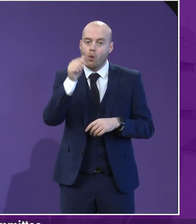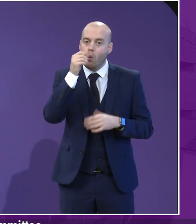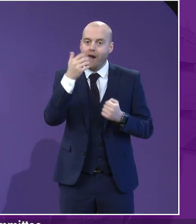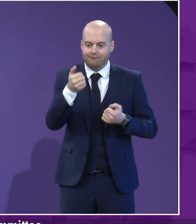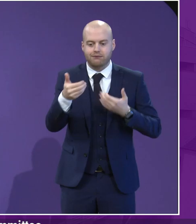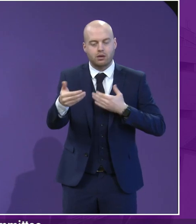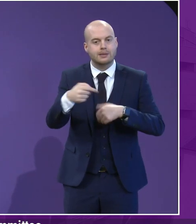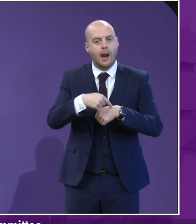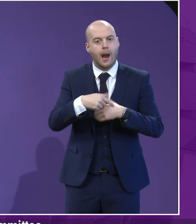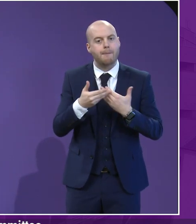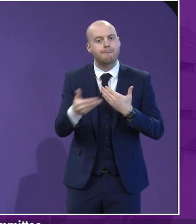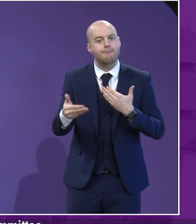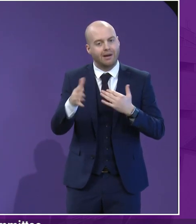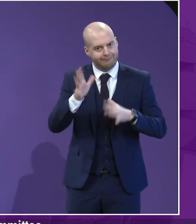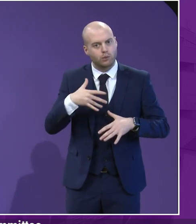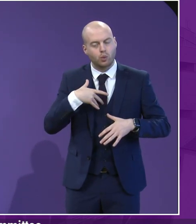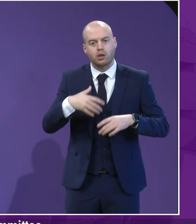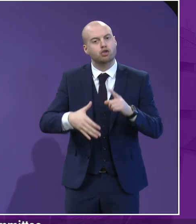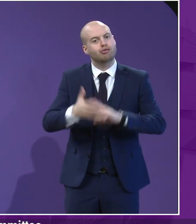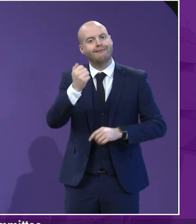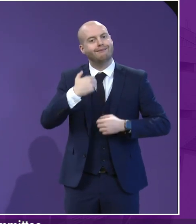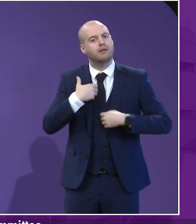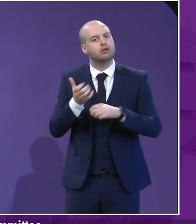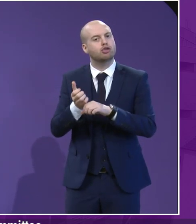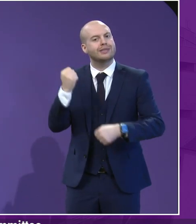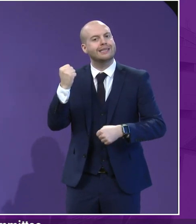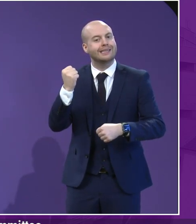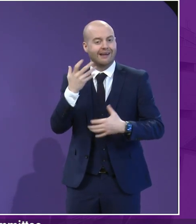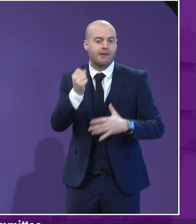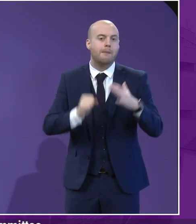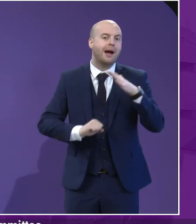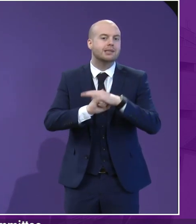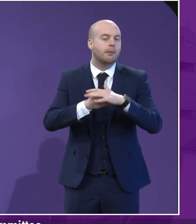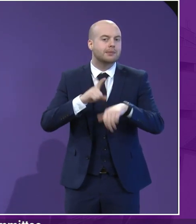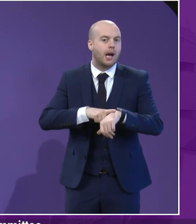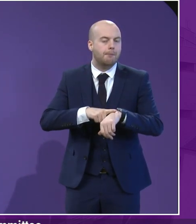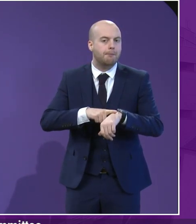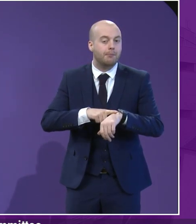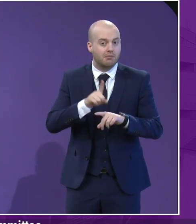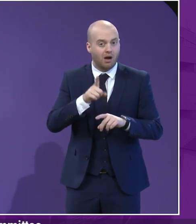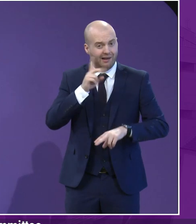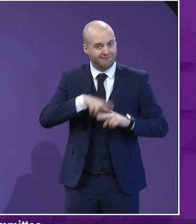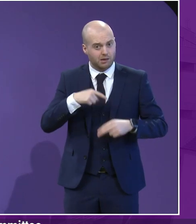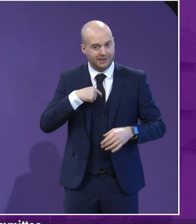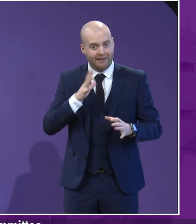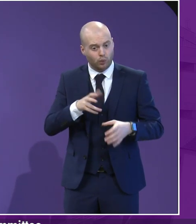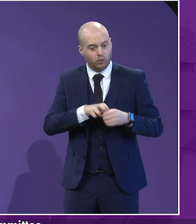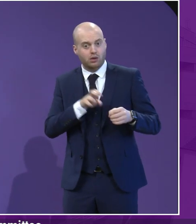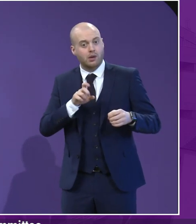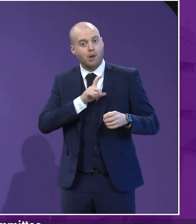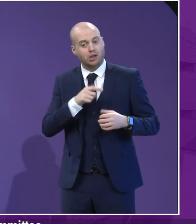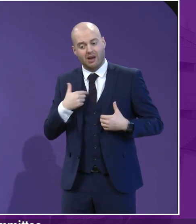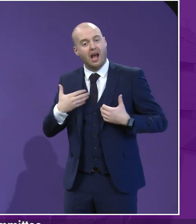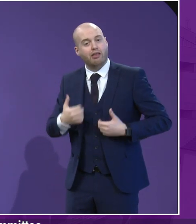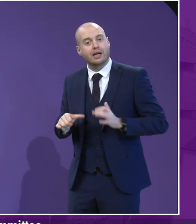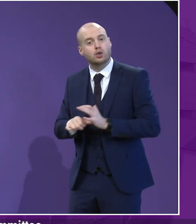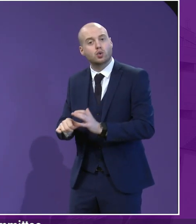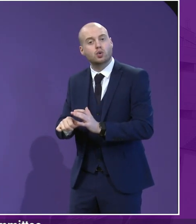not a lot of scope for perhaps if you finished one semester but you become ill in the second, to restart at that point the next